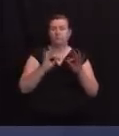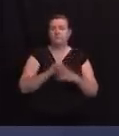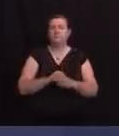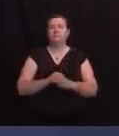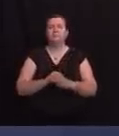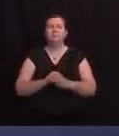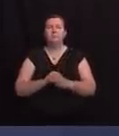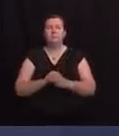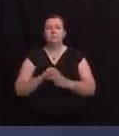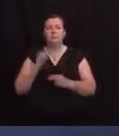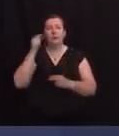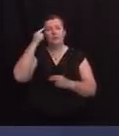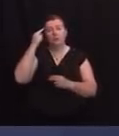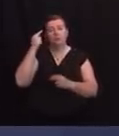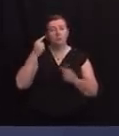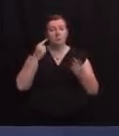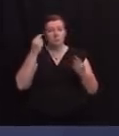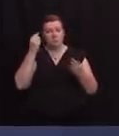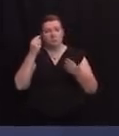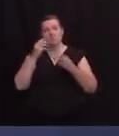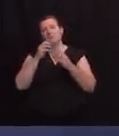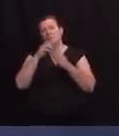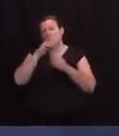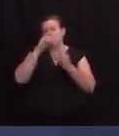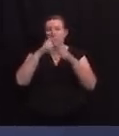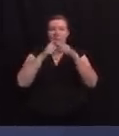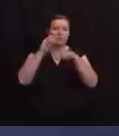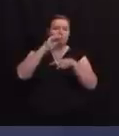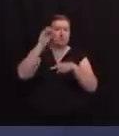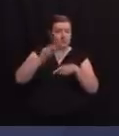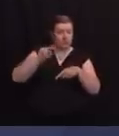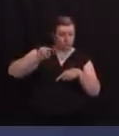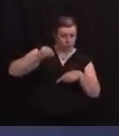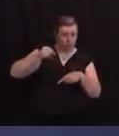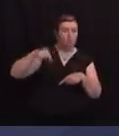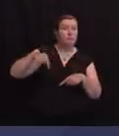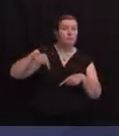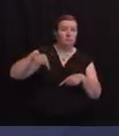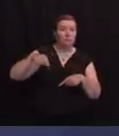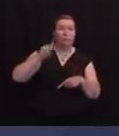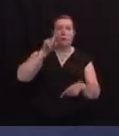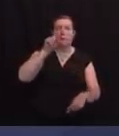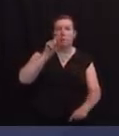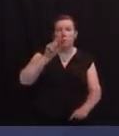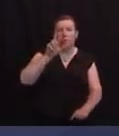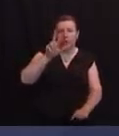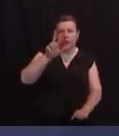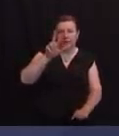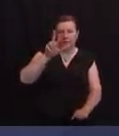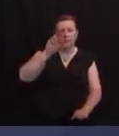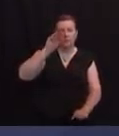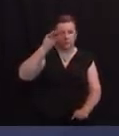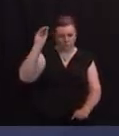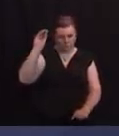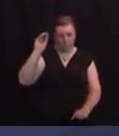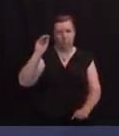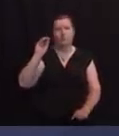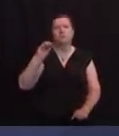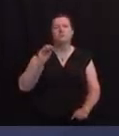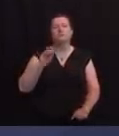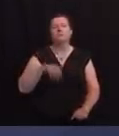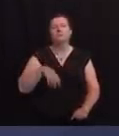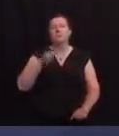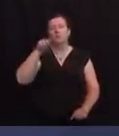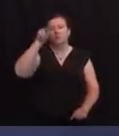the positivity rate for New Jersey as of June 19th. It was 1.3. The northern part of the state,